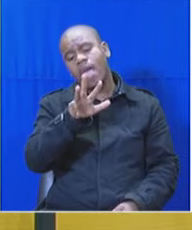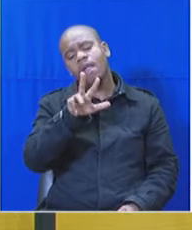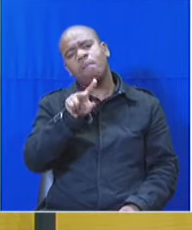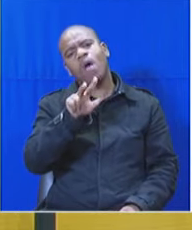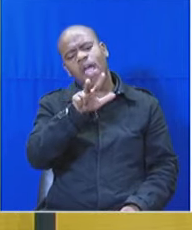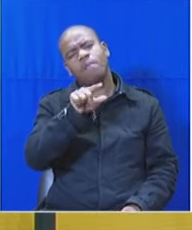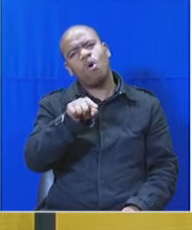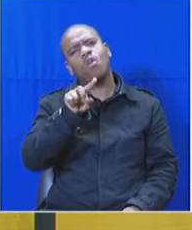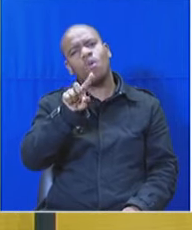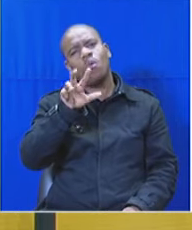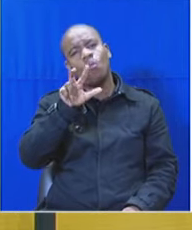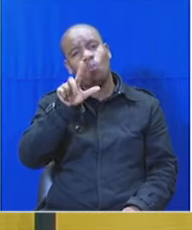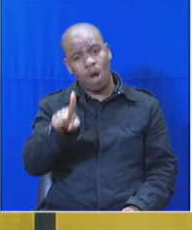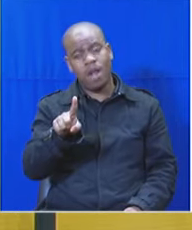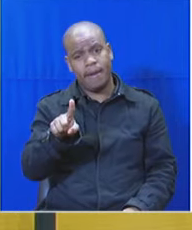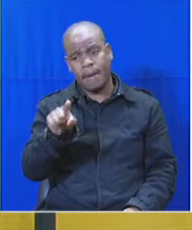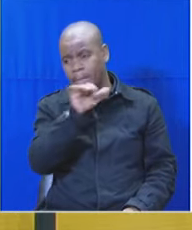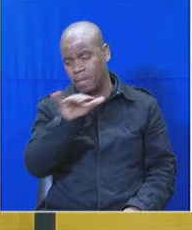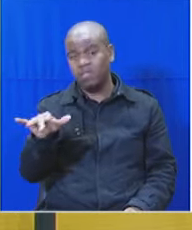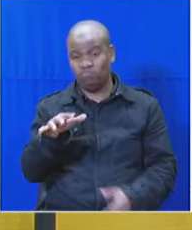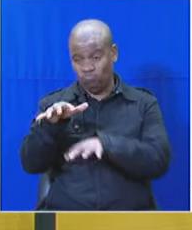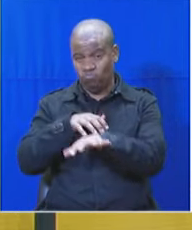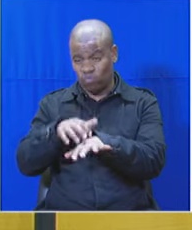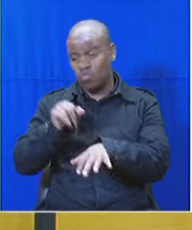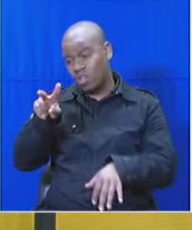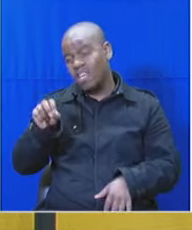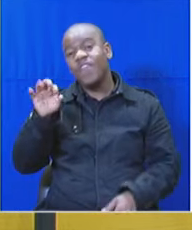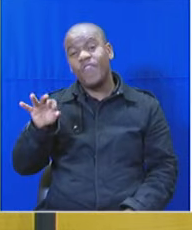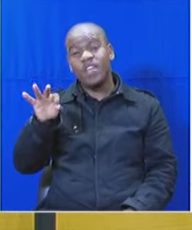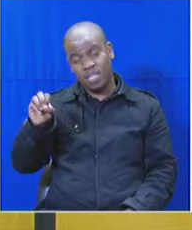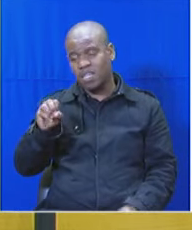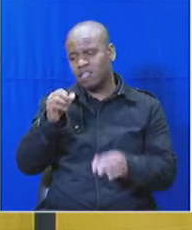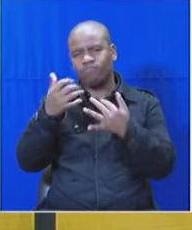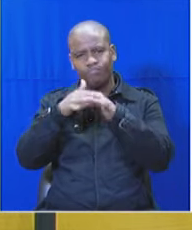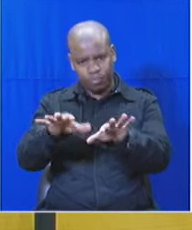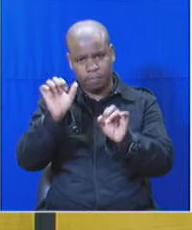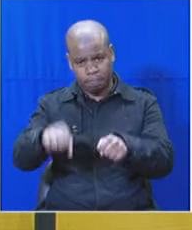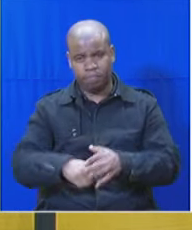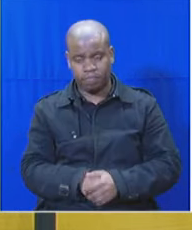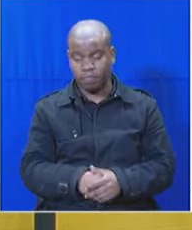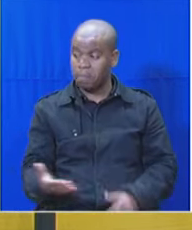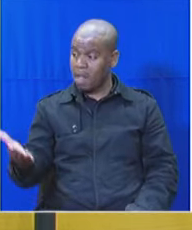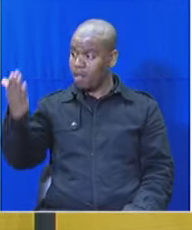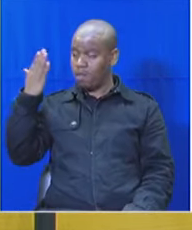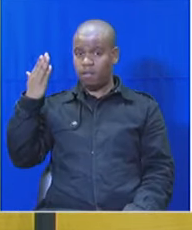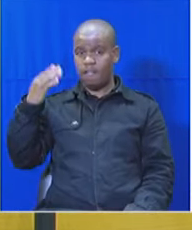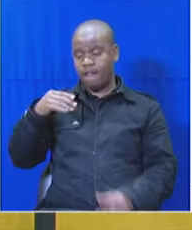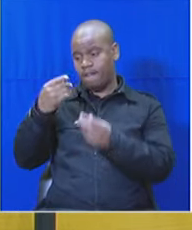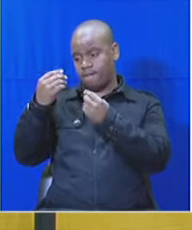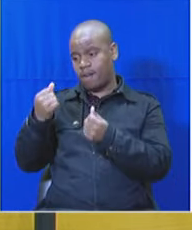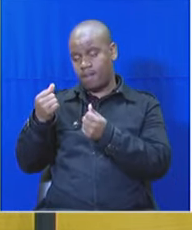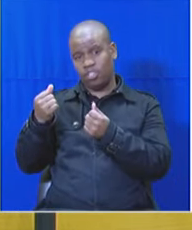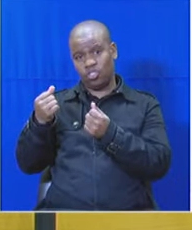million hectares of agricultural land by 2030. For the last financial year, the department